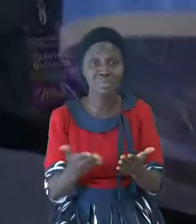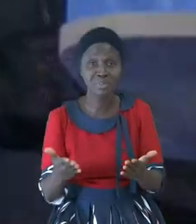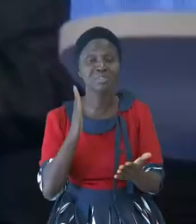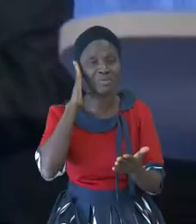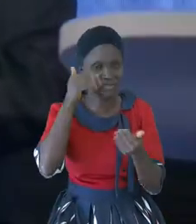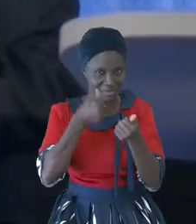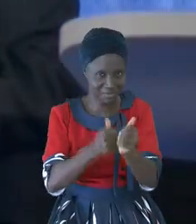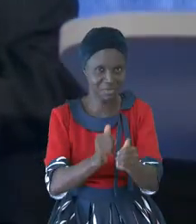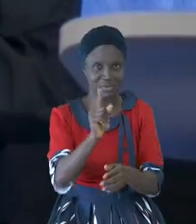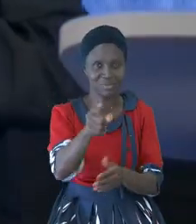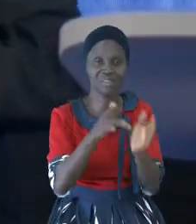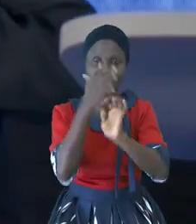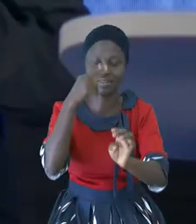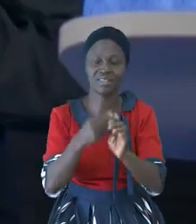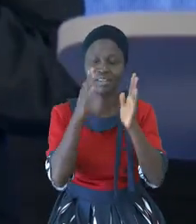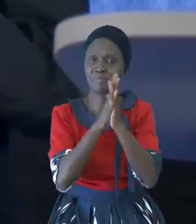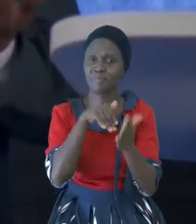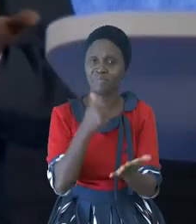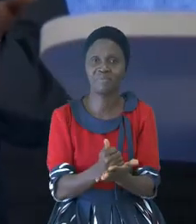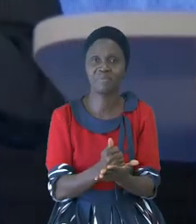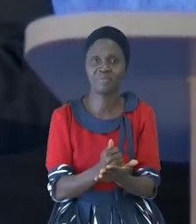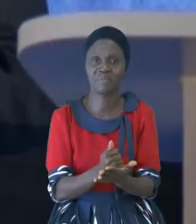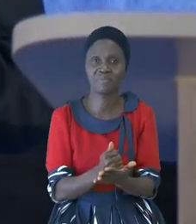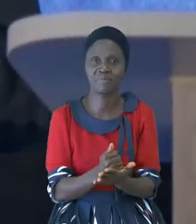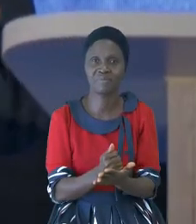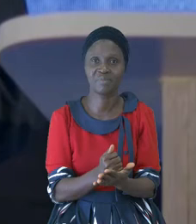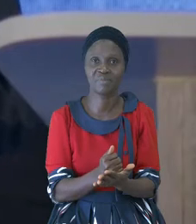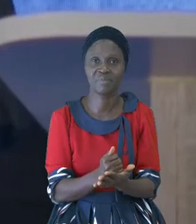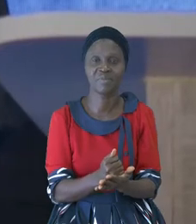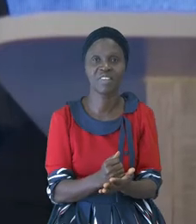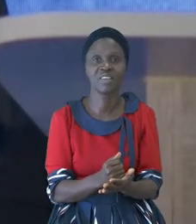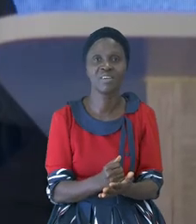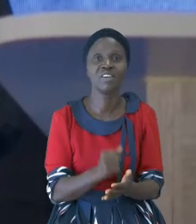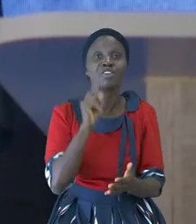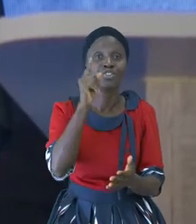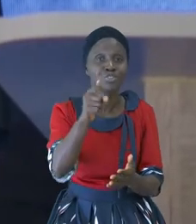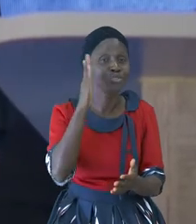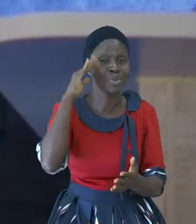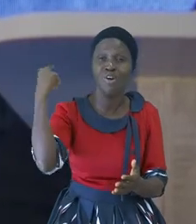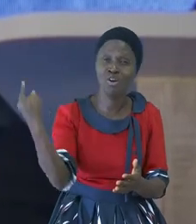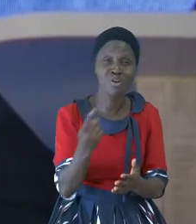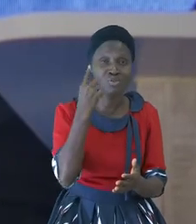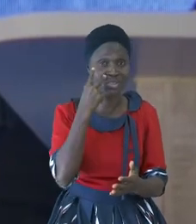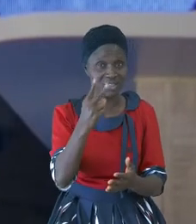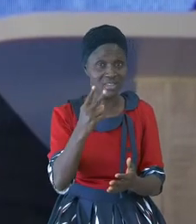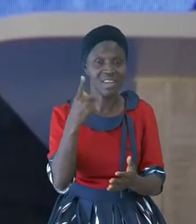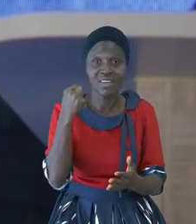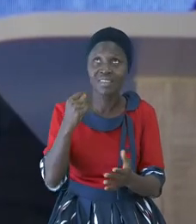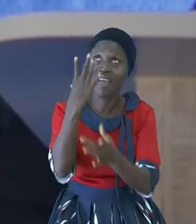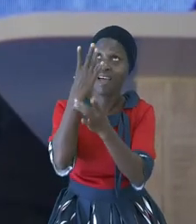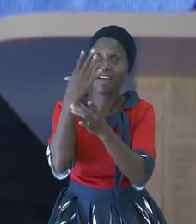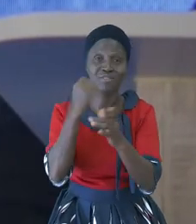you. Yeah. You will always see the hand of the Lord in your ministry, yeah, in your